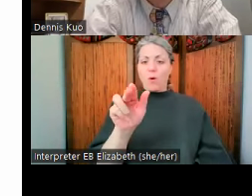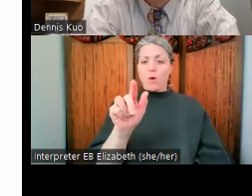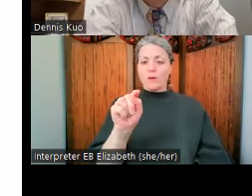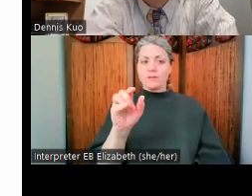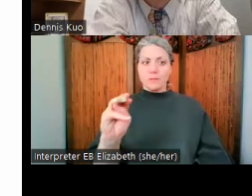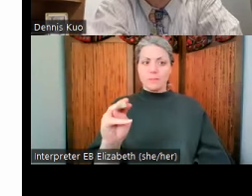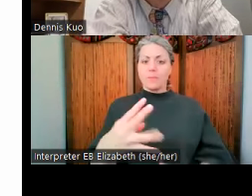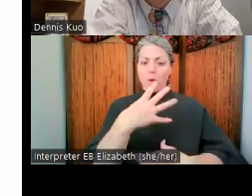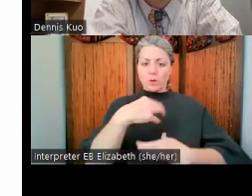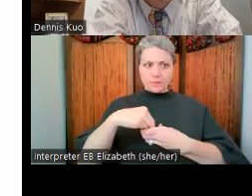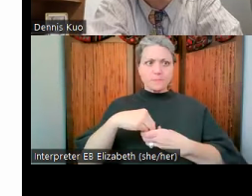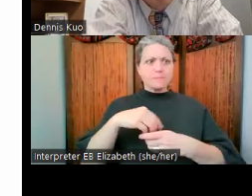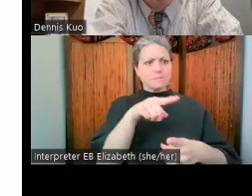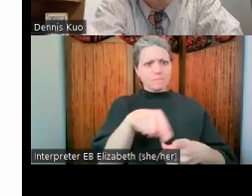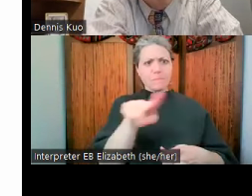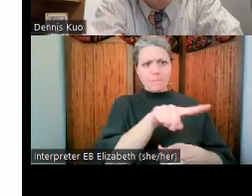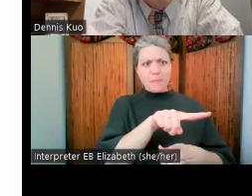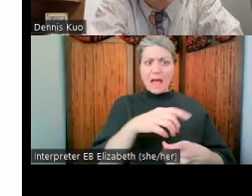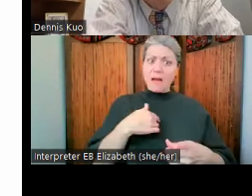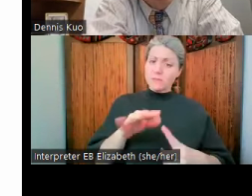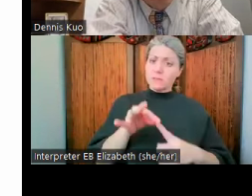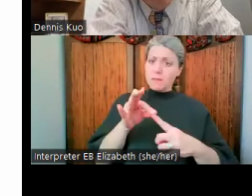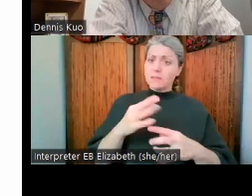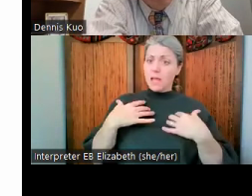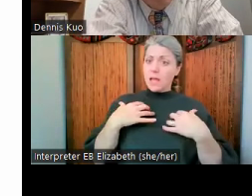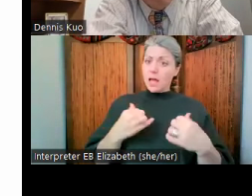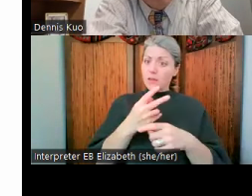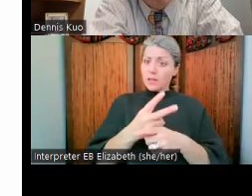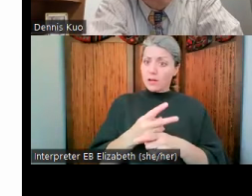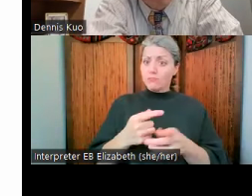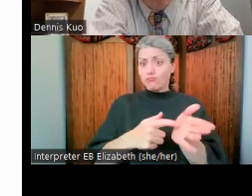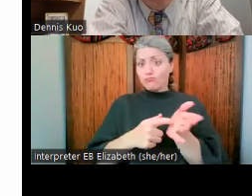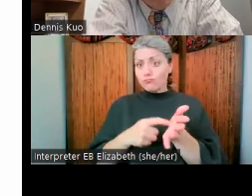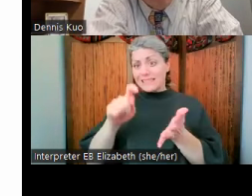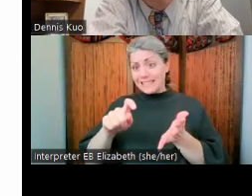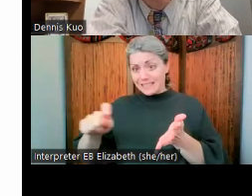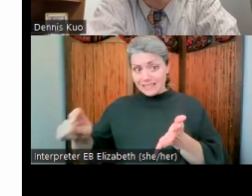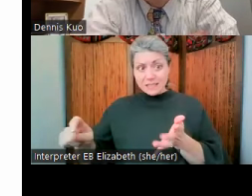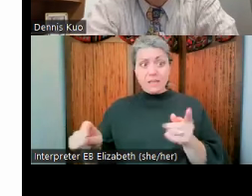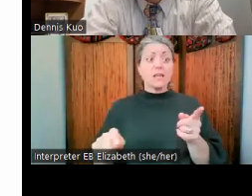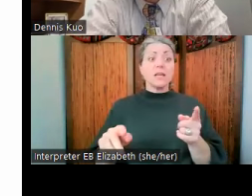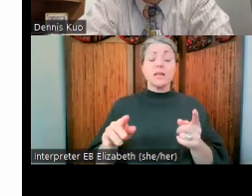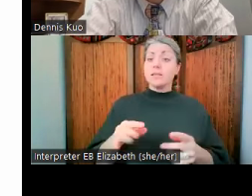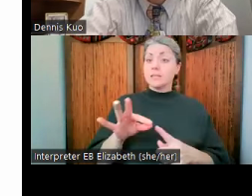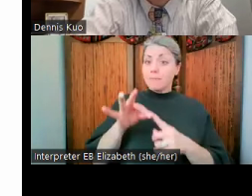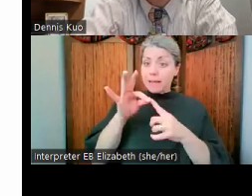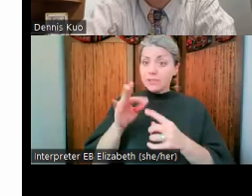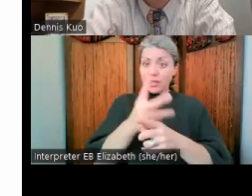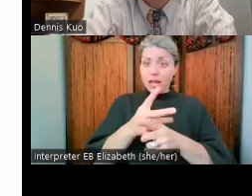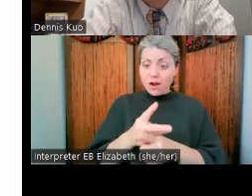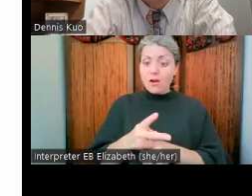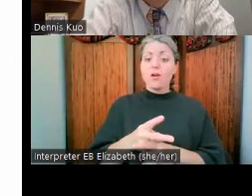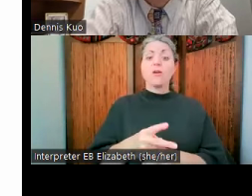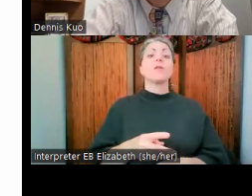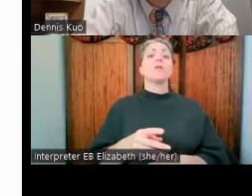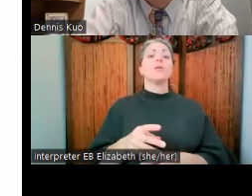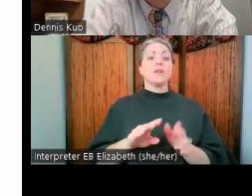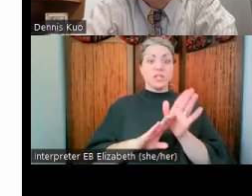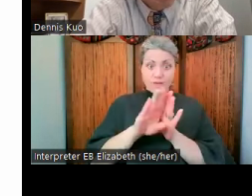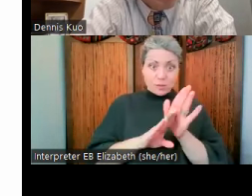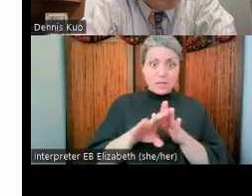required by children generally. And that includes, for example, subspecialty care such as developmental behavioral pediatrics and other